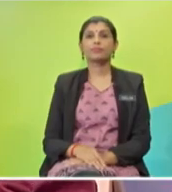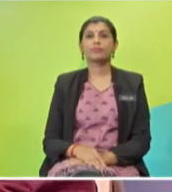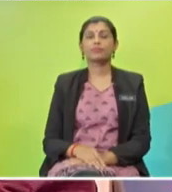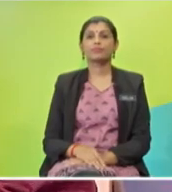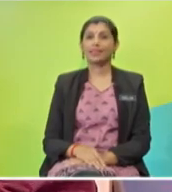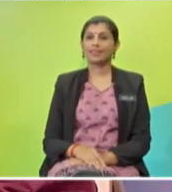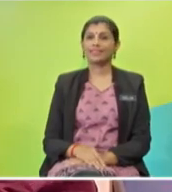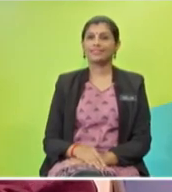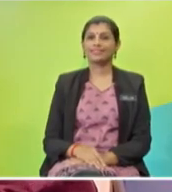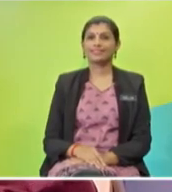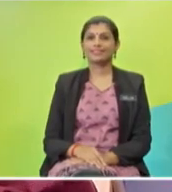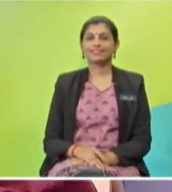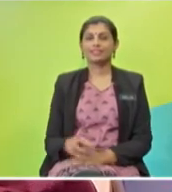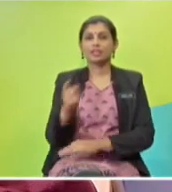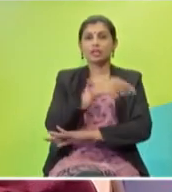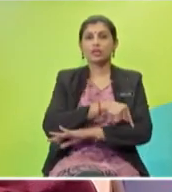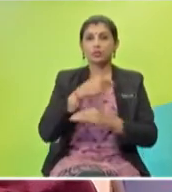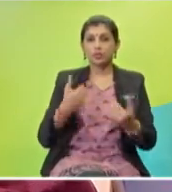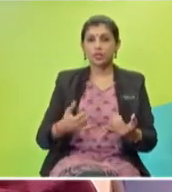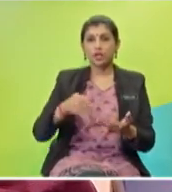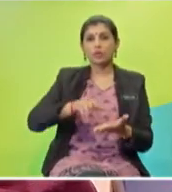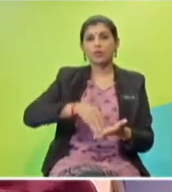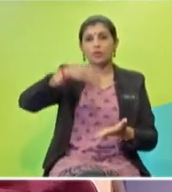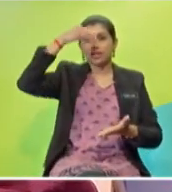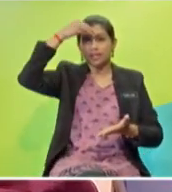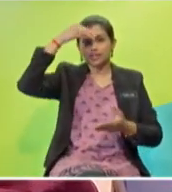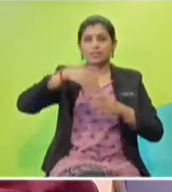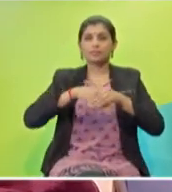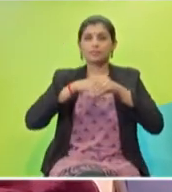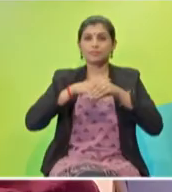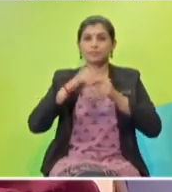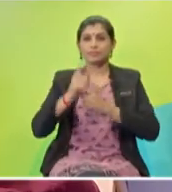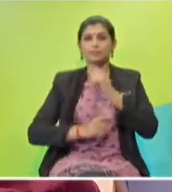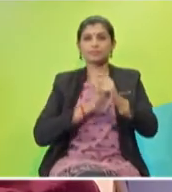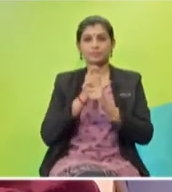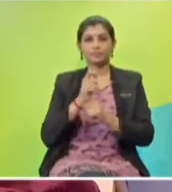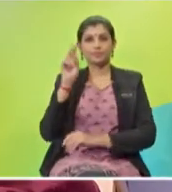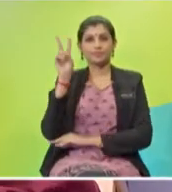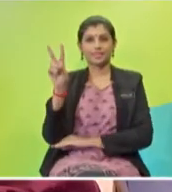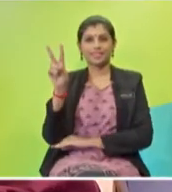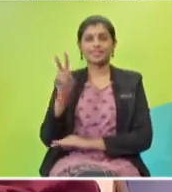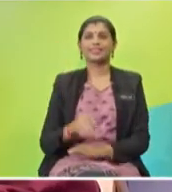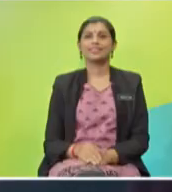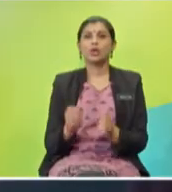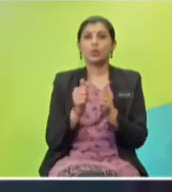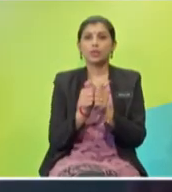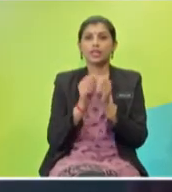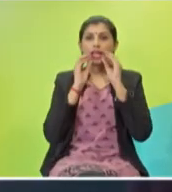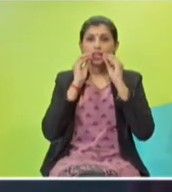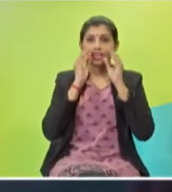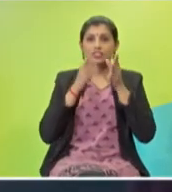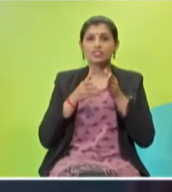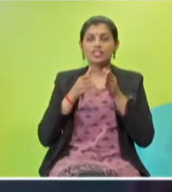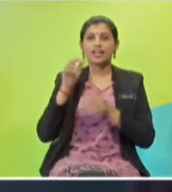enjoying today. Now, today we will be learning Bahasa Inggeris Tahun 2 with none other than teacher Azrina.